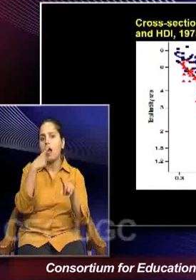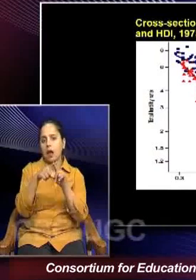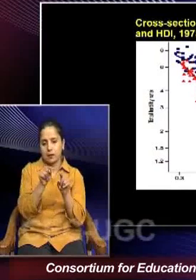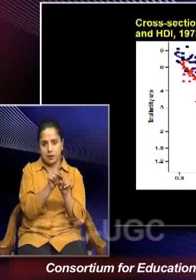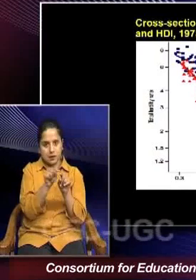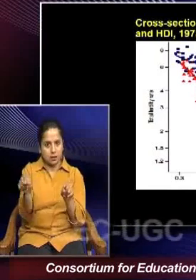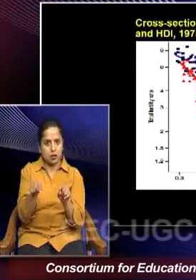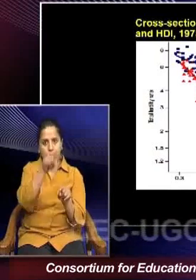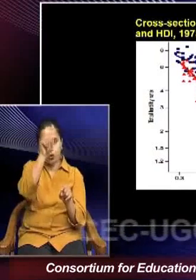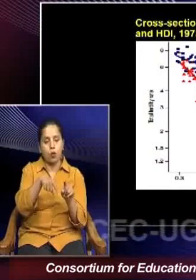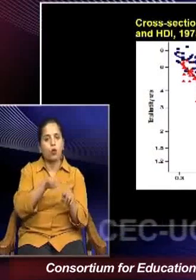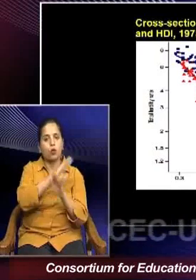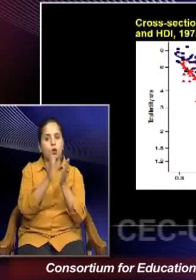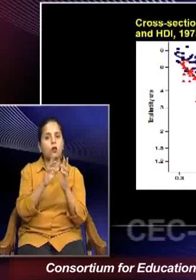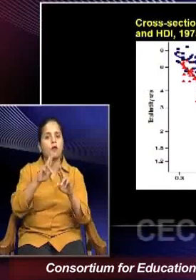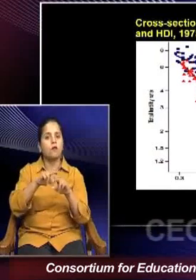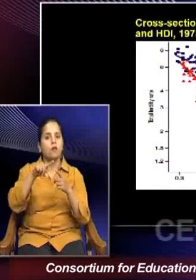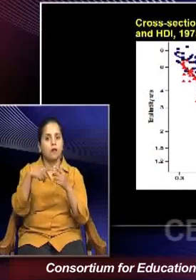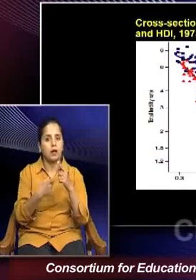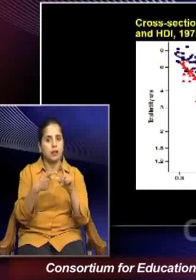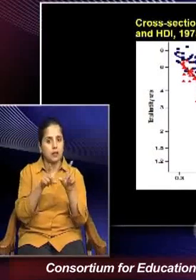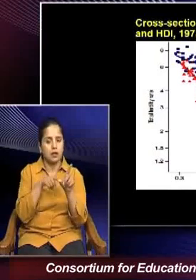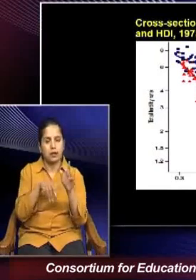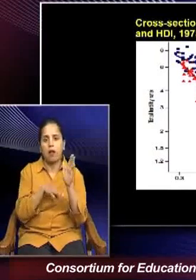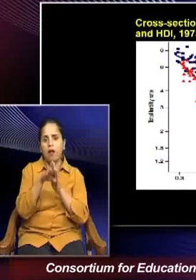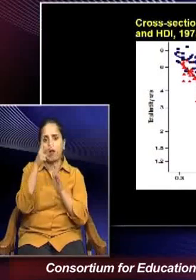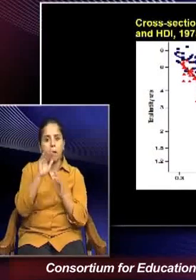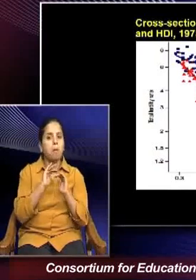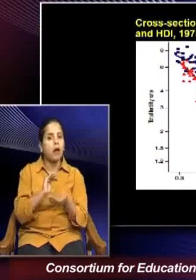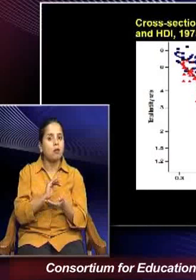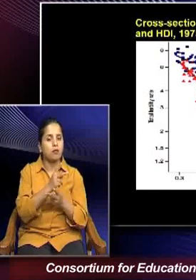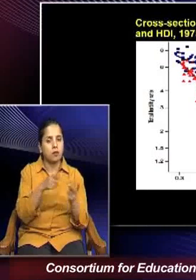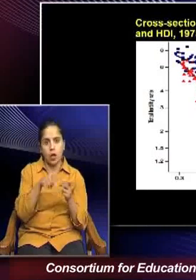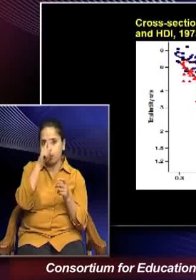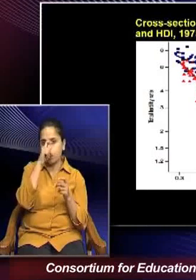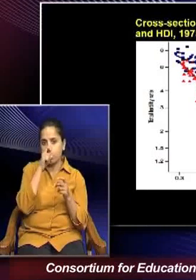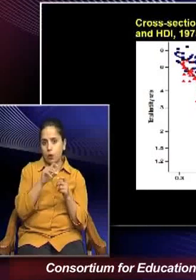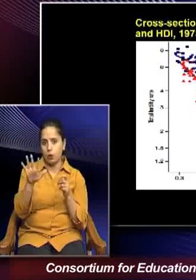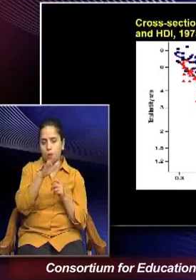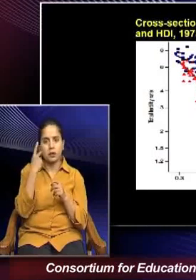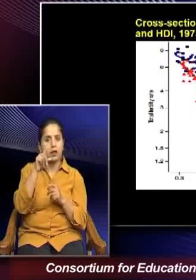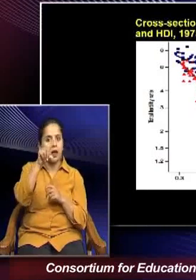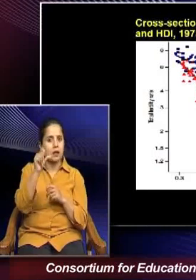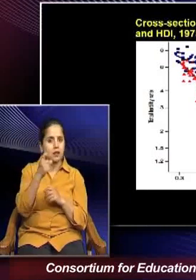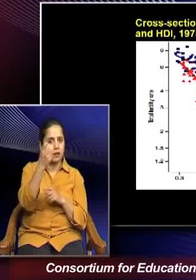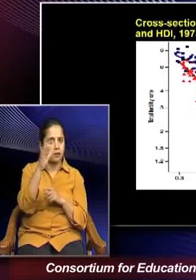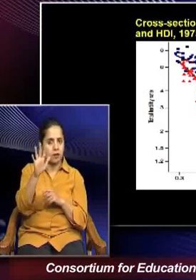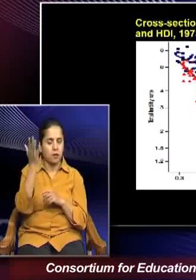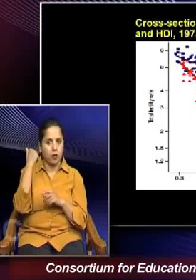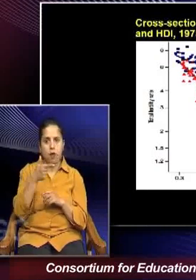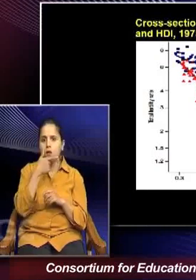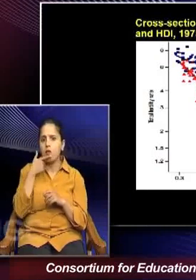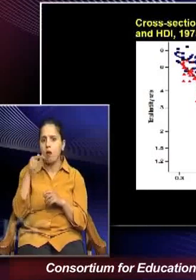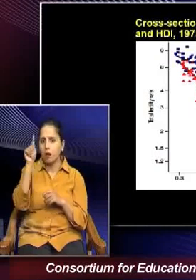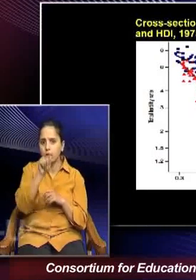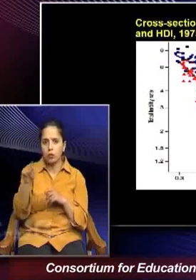total fertility levels on the y-axis. And if you compare, the blue color shows you the scenario in 1975 and the red color shows you